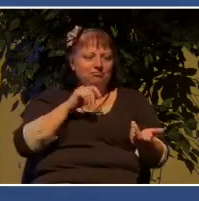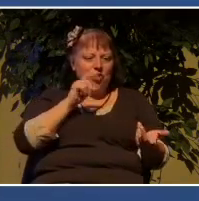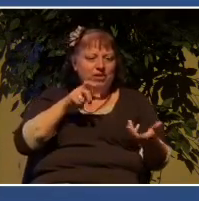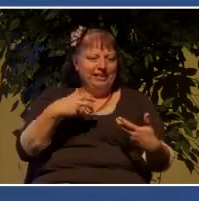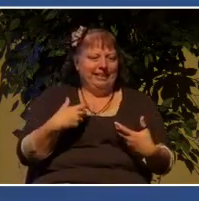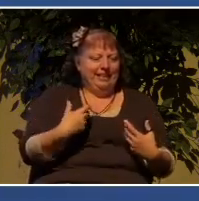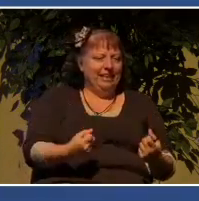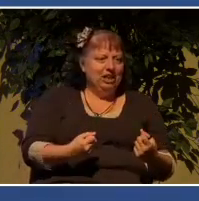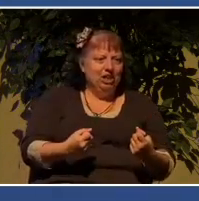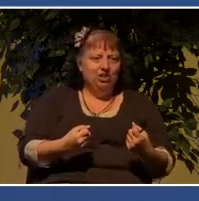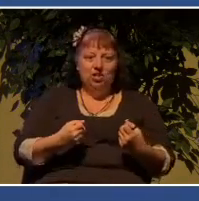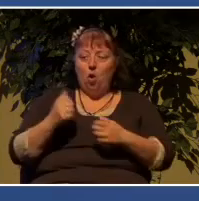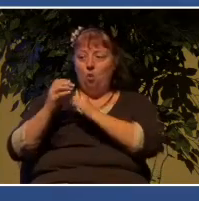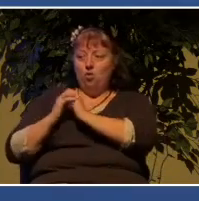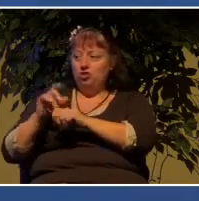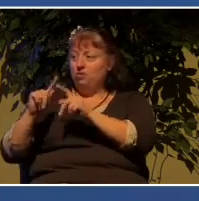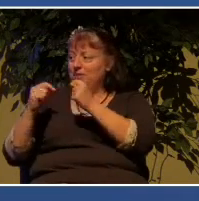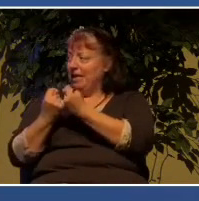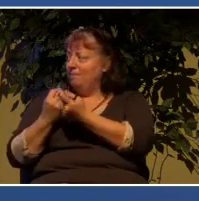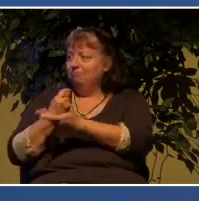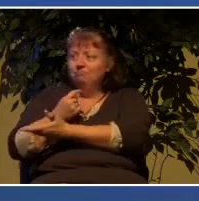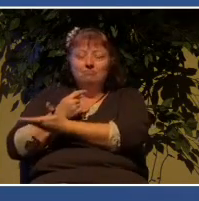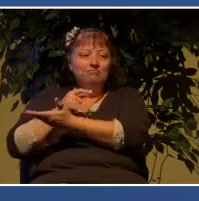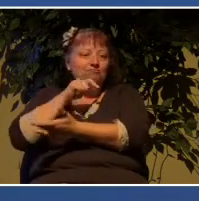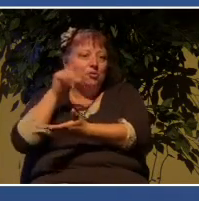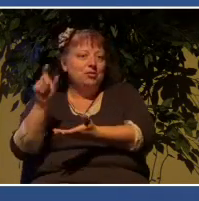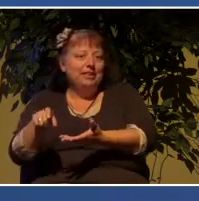I think we'll find something to do, but it won't be that.